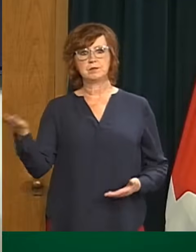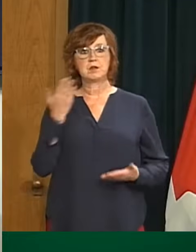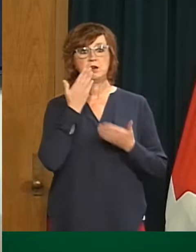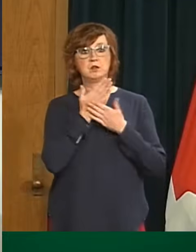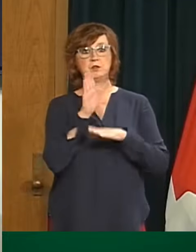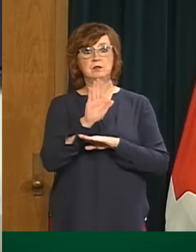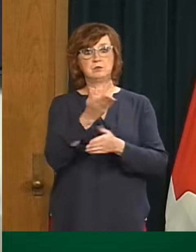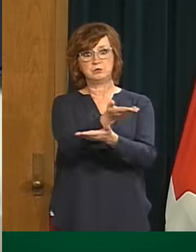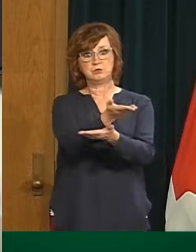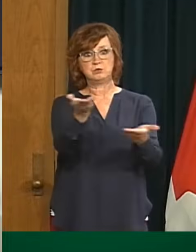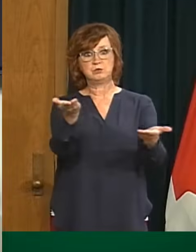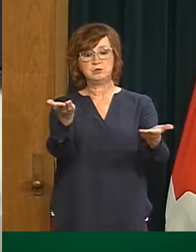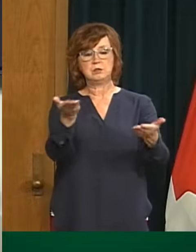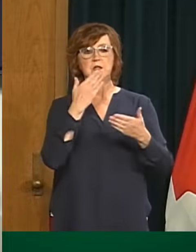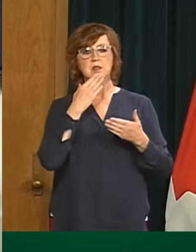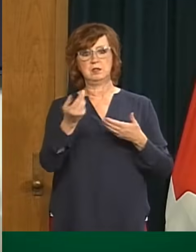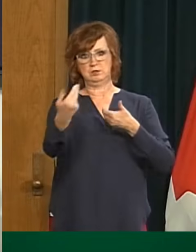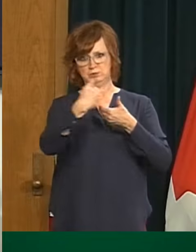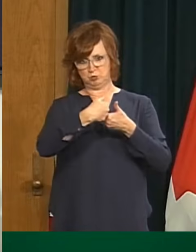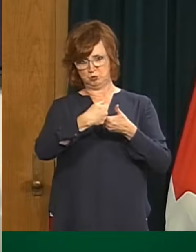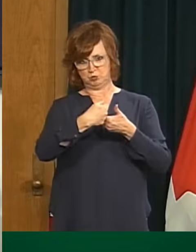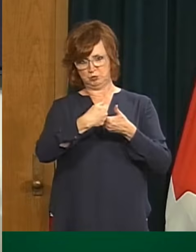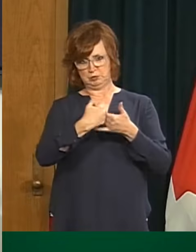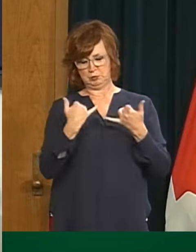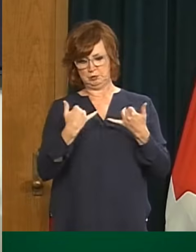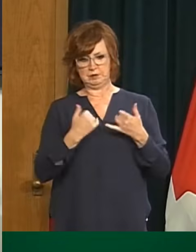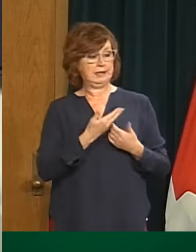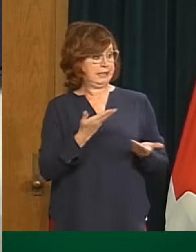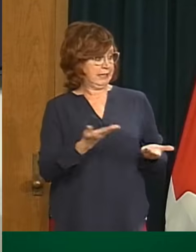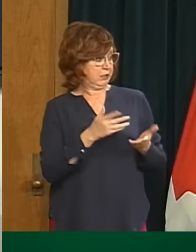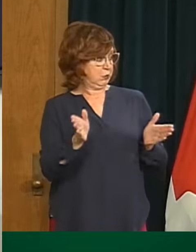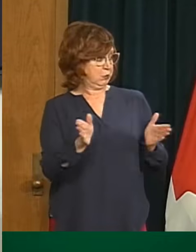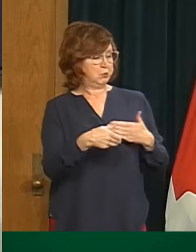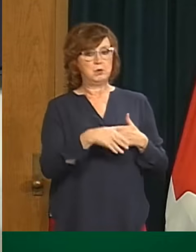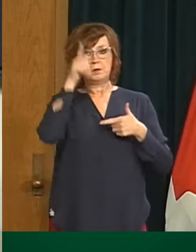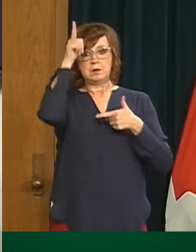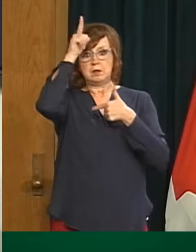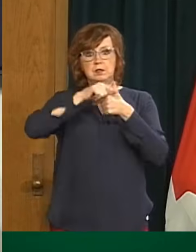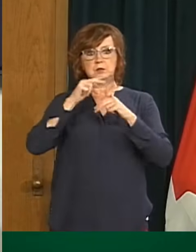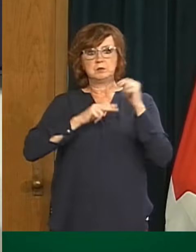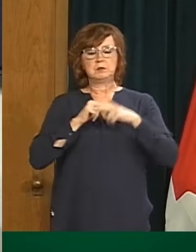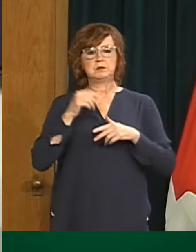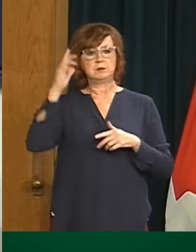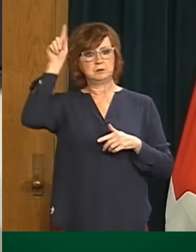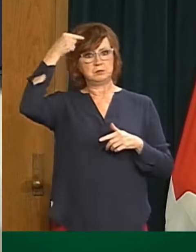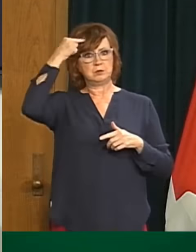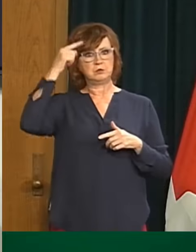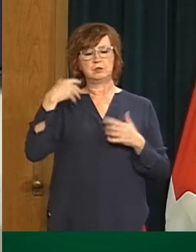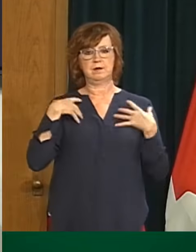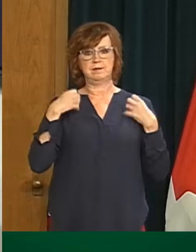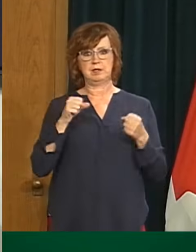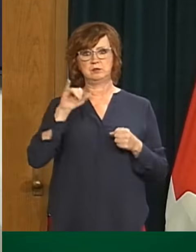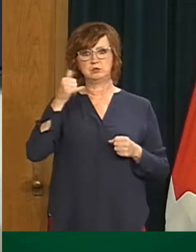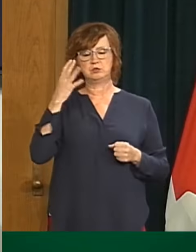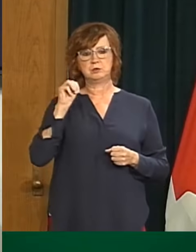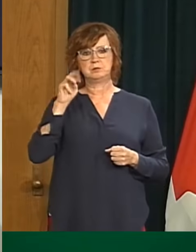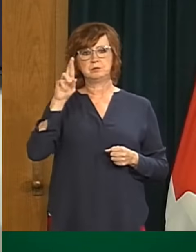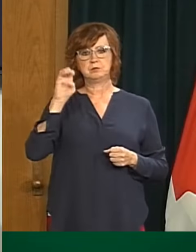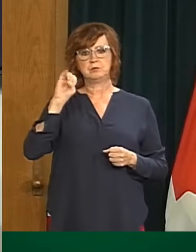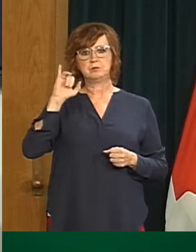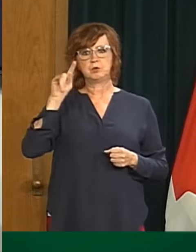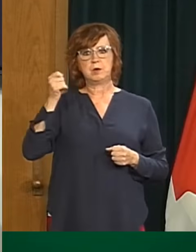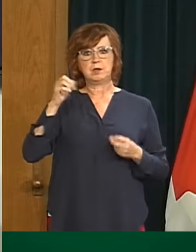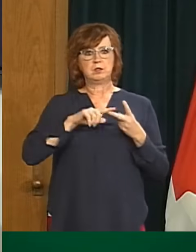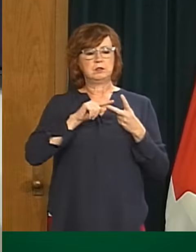Good afternoon, everyone, and thanks for joining us today. In the Legislative Building in Regina, we have Minister of Health Jim Reiter and Chief Medical Health